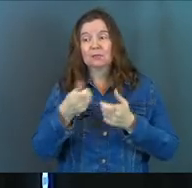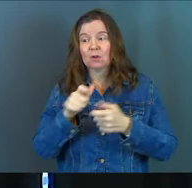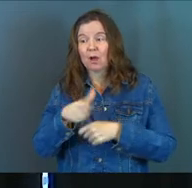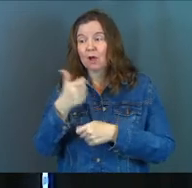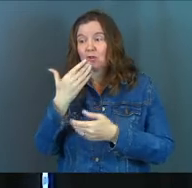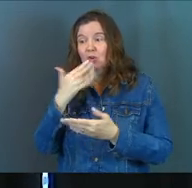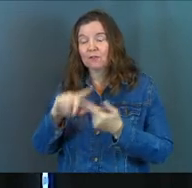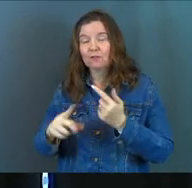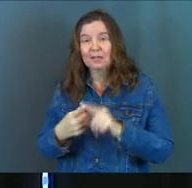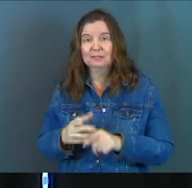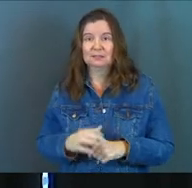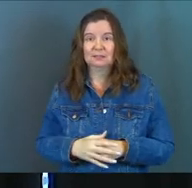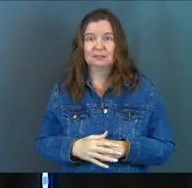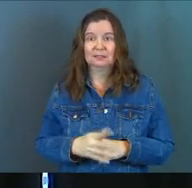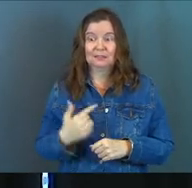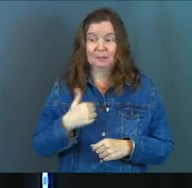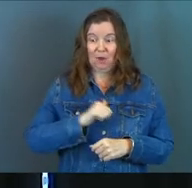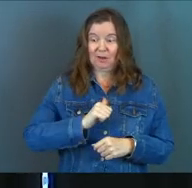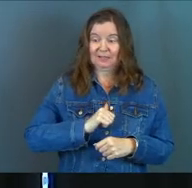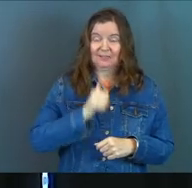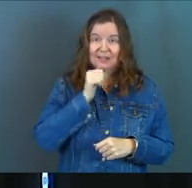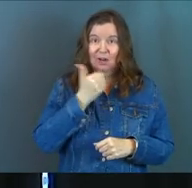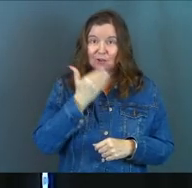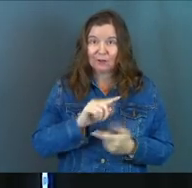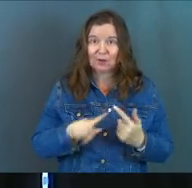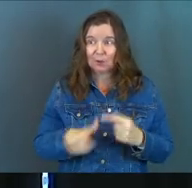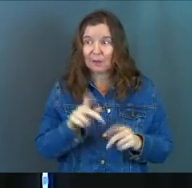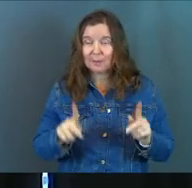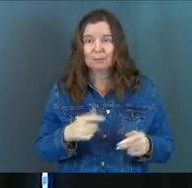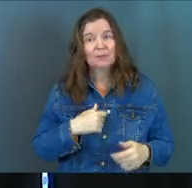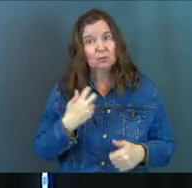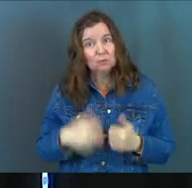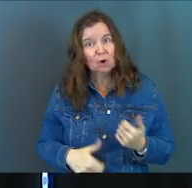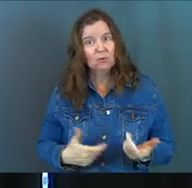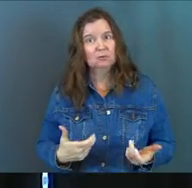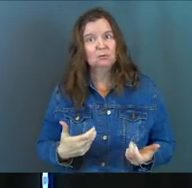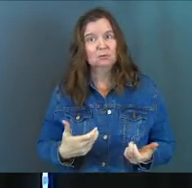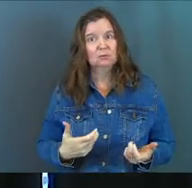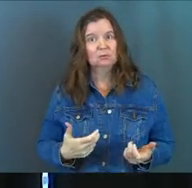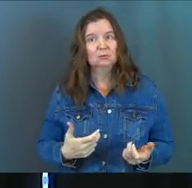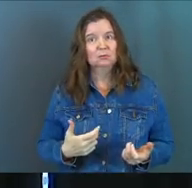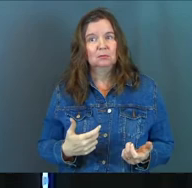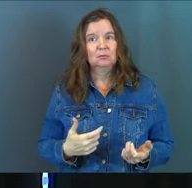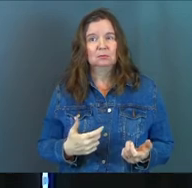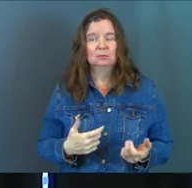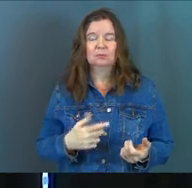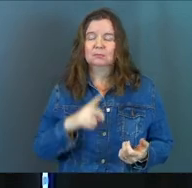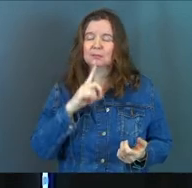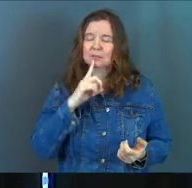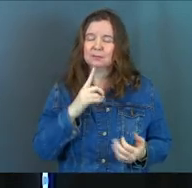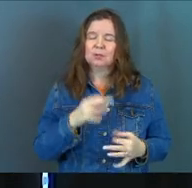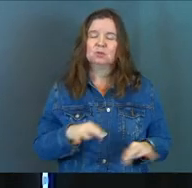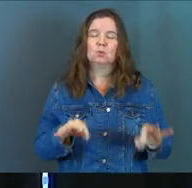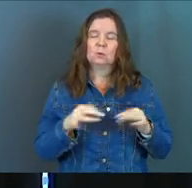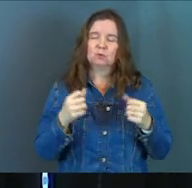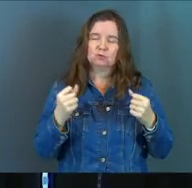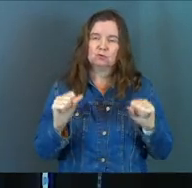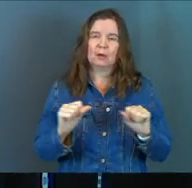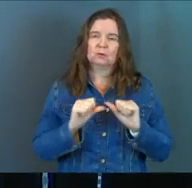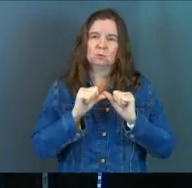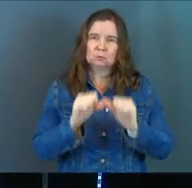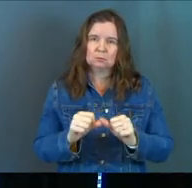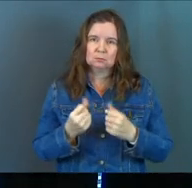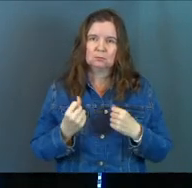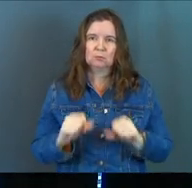good friends. It's hard. It's difficult. It's absolutely worth doing.